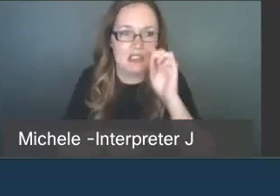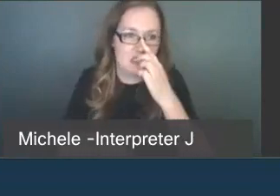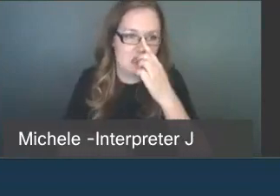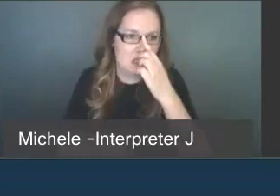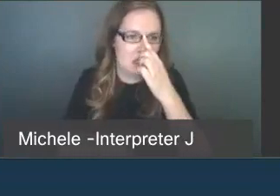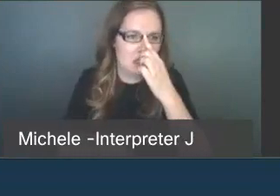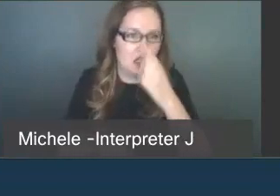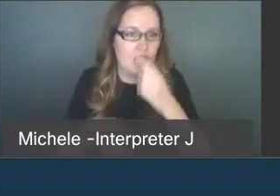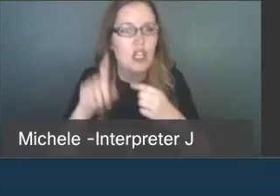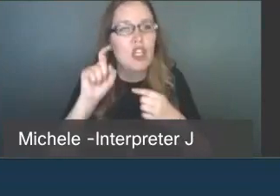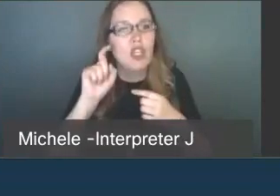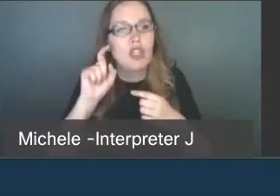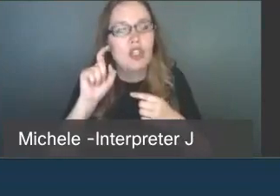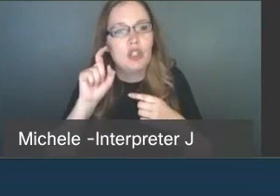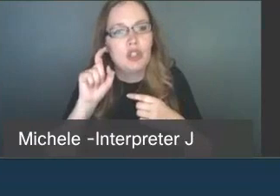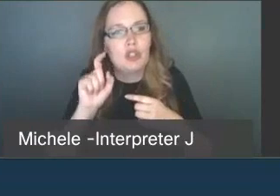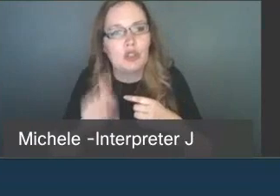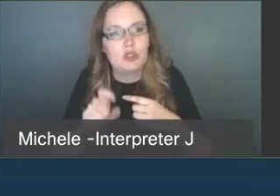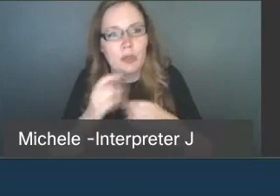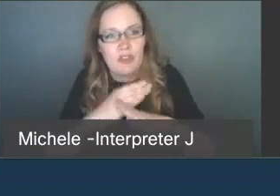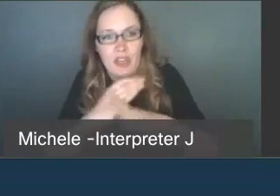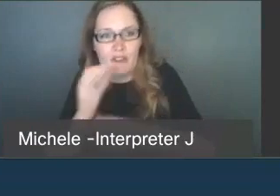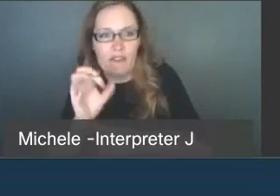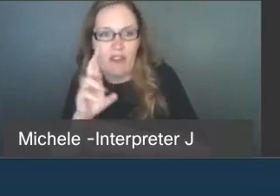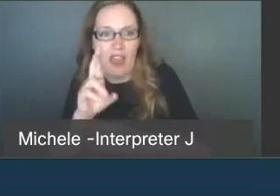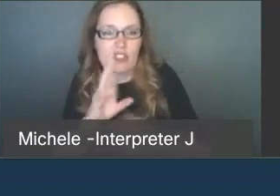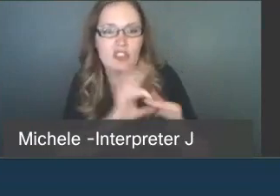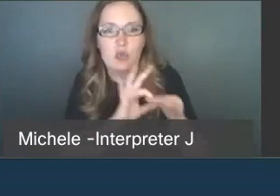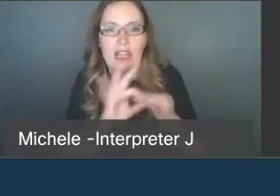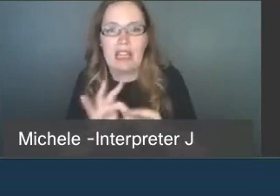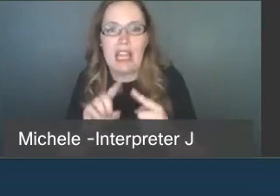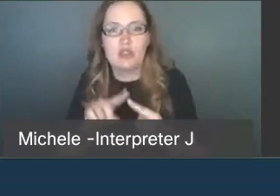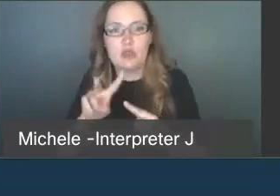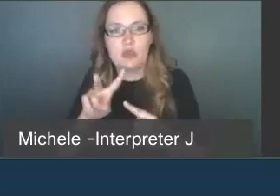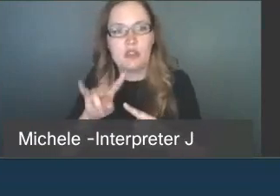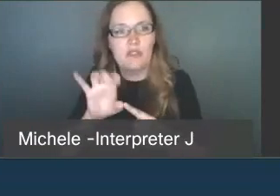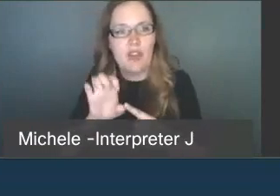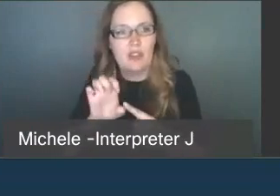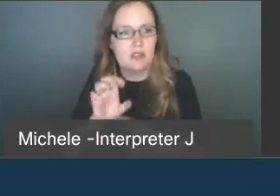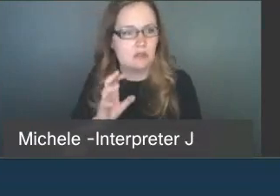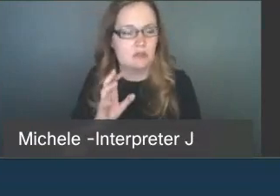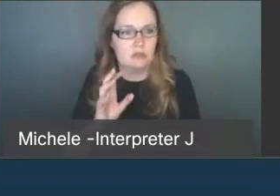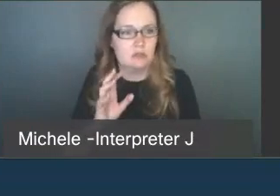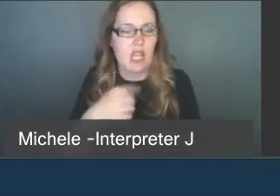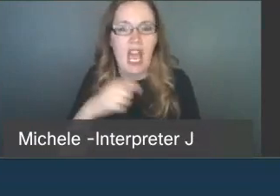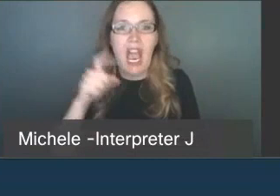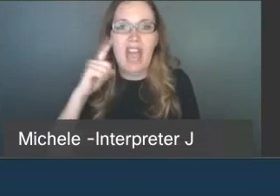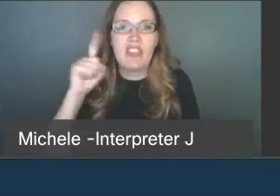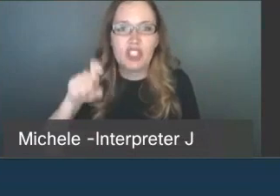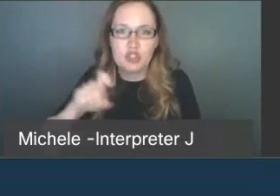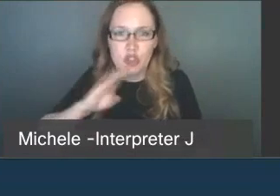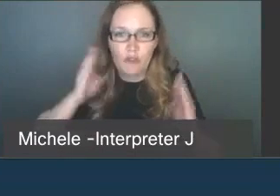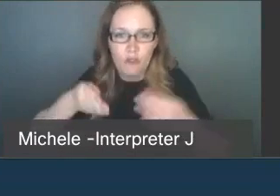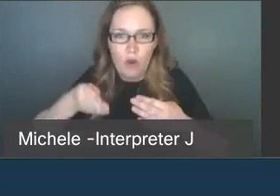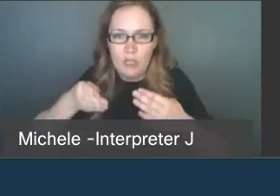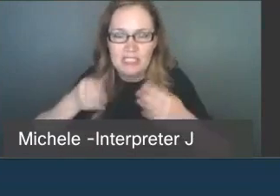relevant to that person. In the context of competency restoration, I'm going to argue that you should focus on not just those